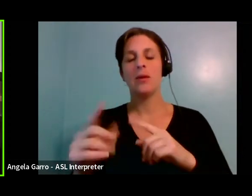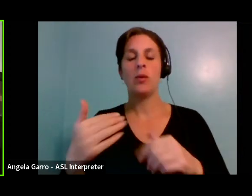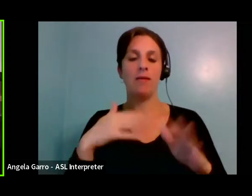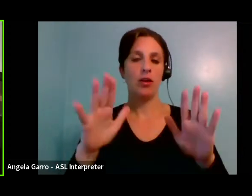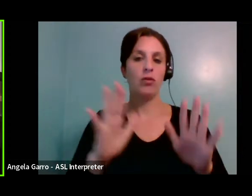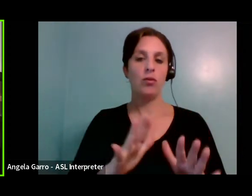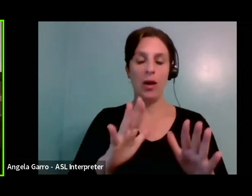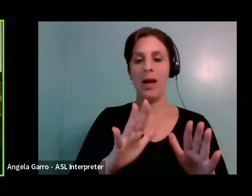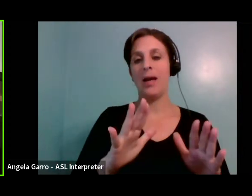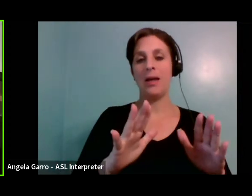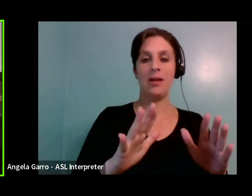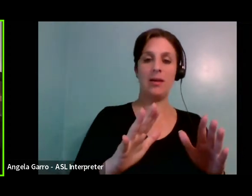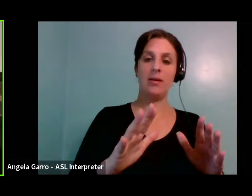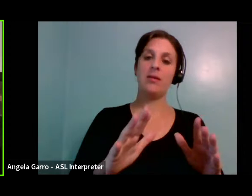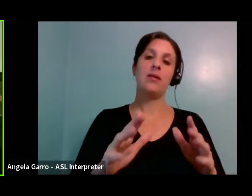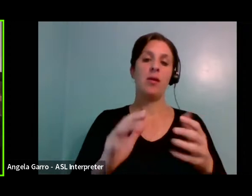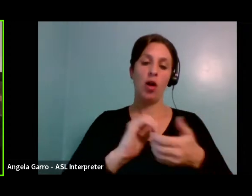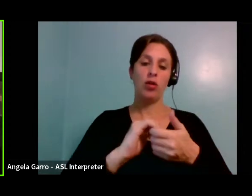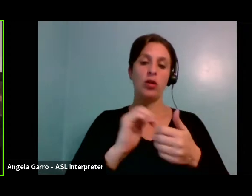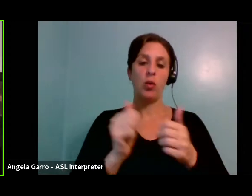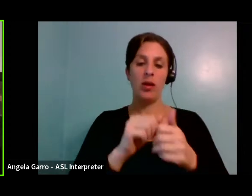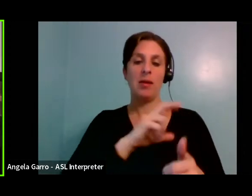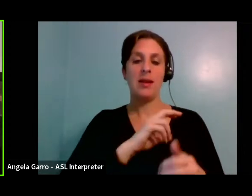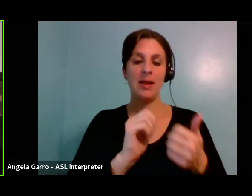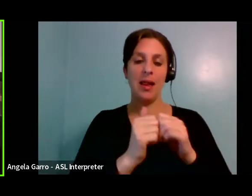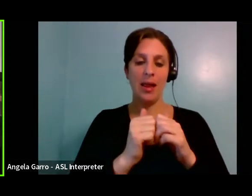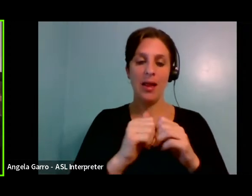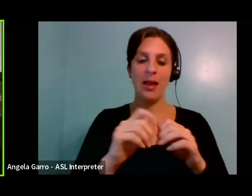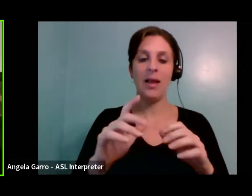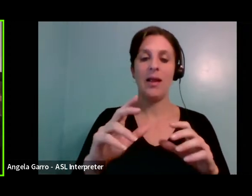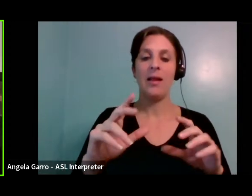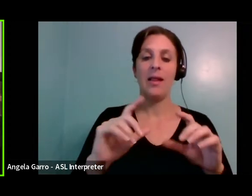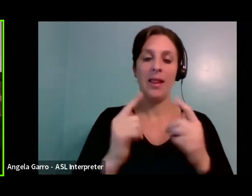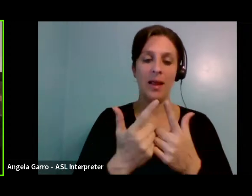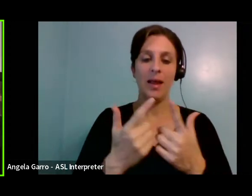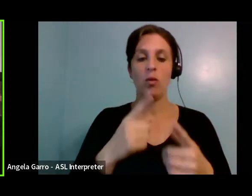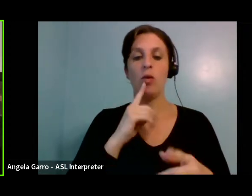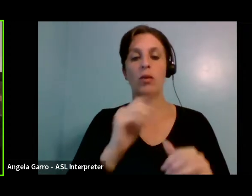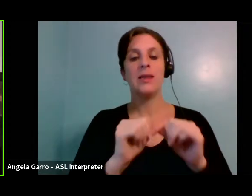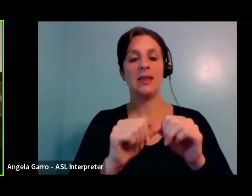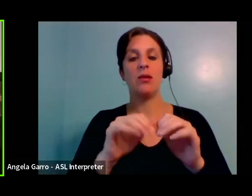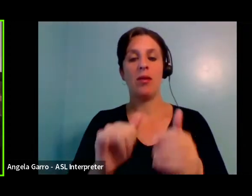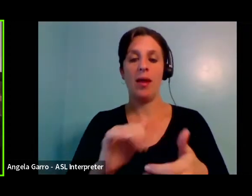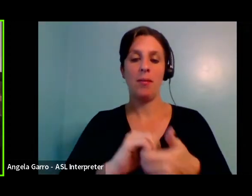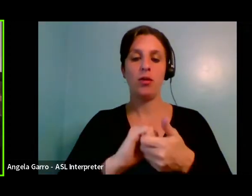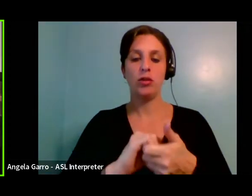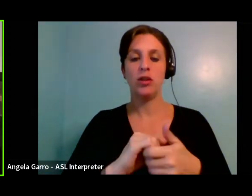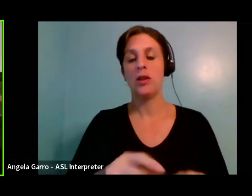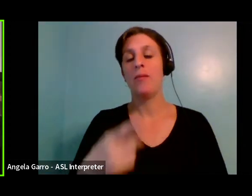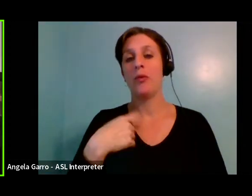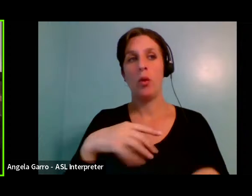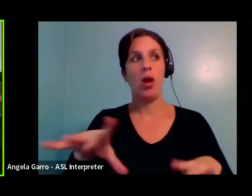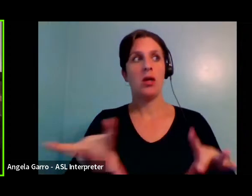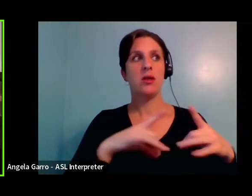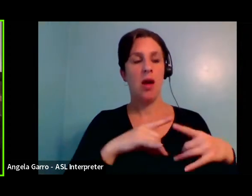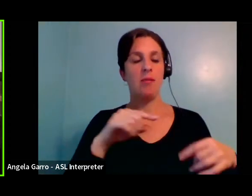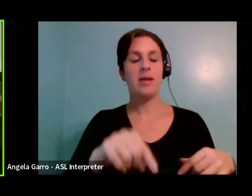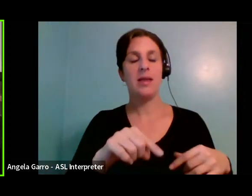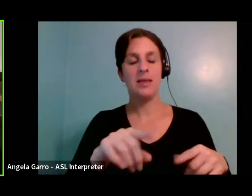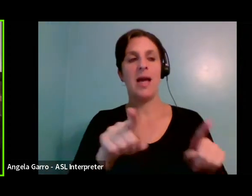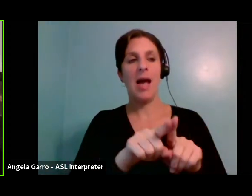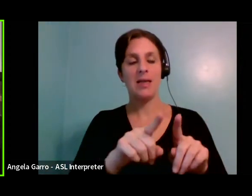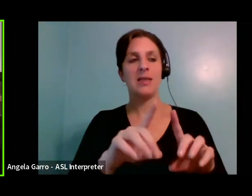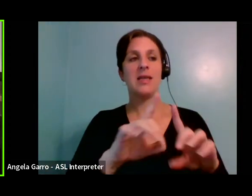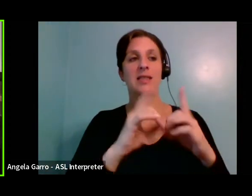with the Police Athletic League. We're going to continue that partnership, but really look to adopt this program as a district program